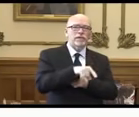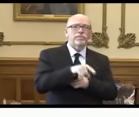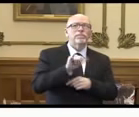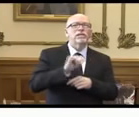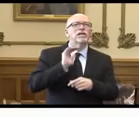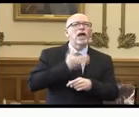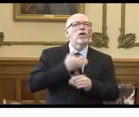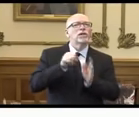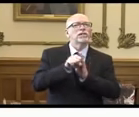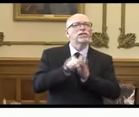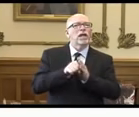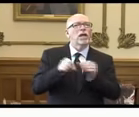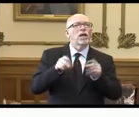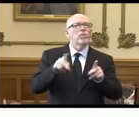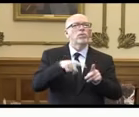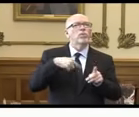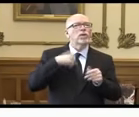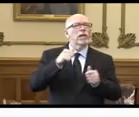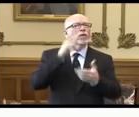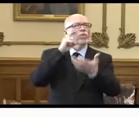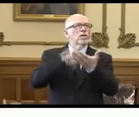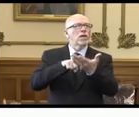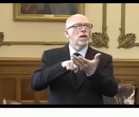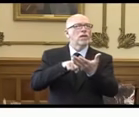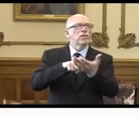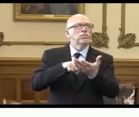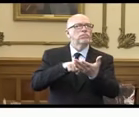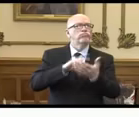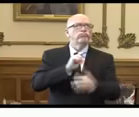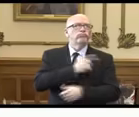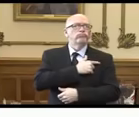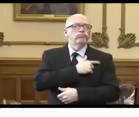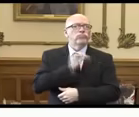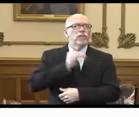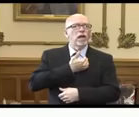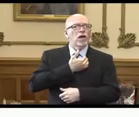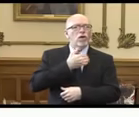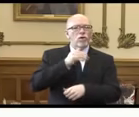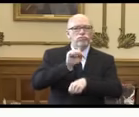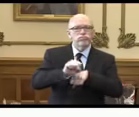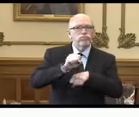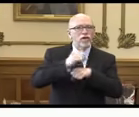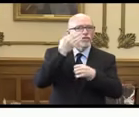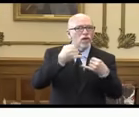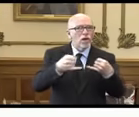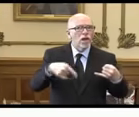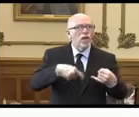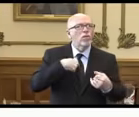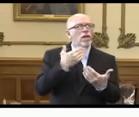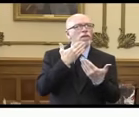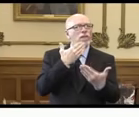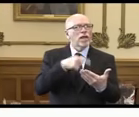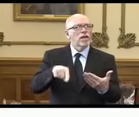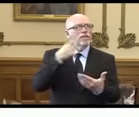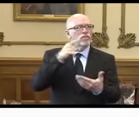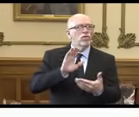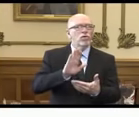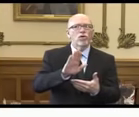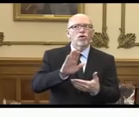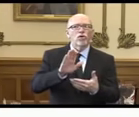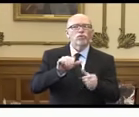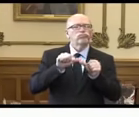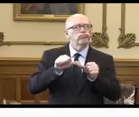our state's opportunity to recognize the dedication of our frontline responders and to thank them for their unwavering